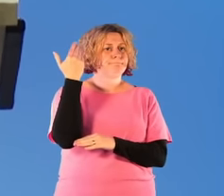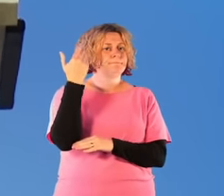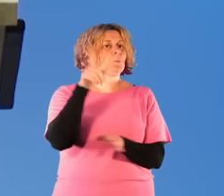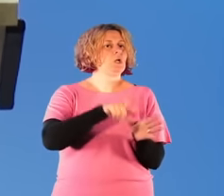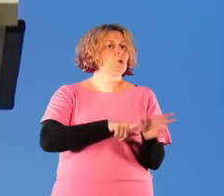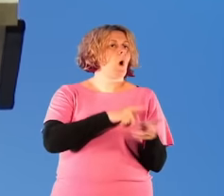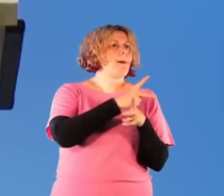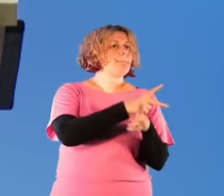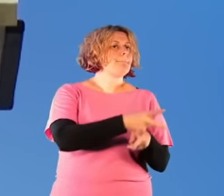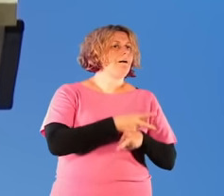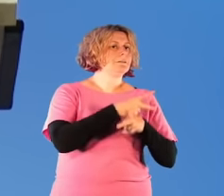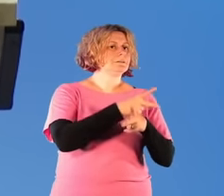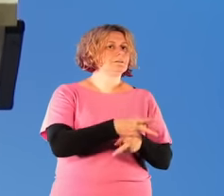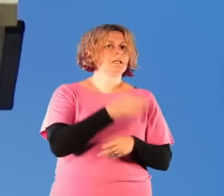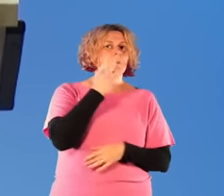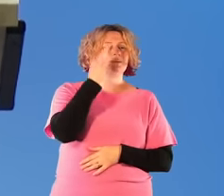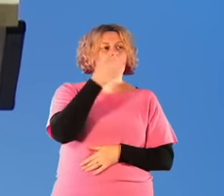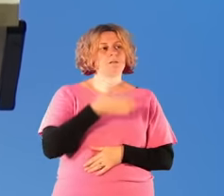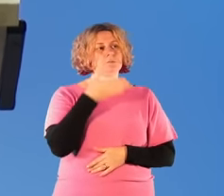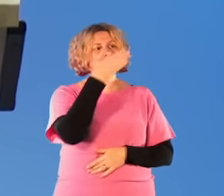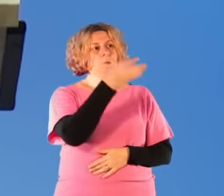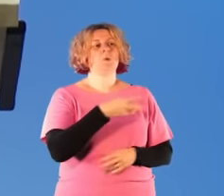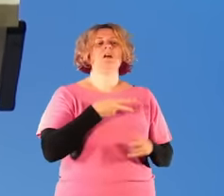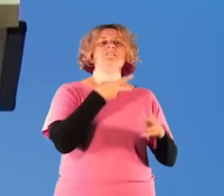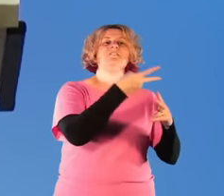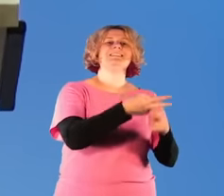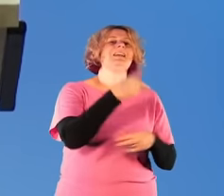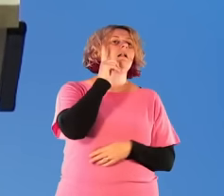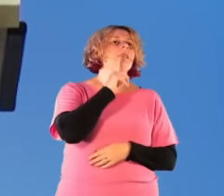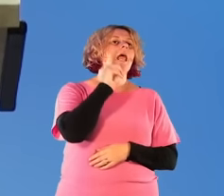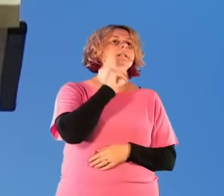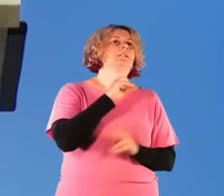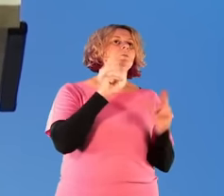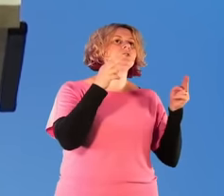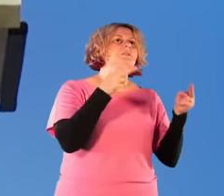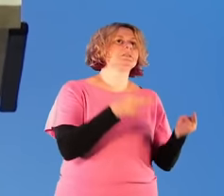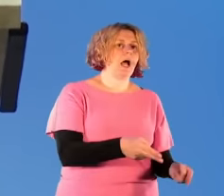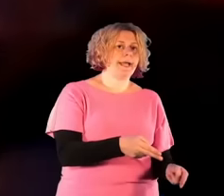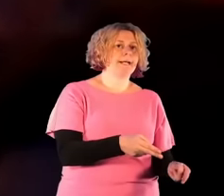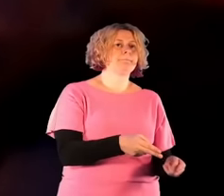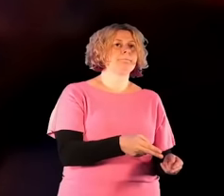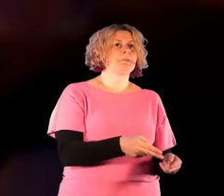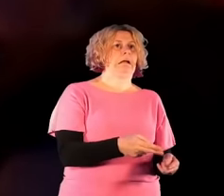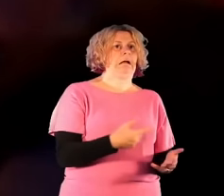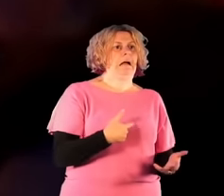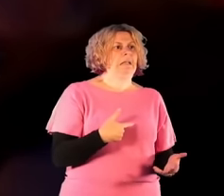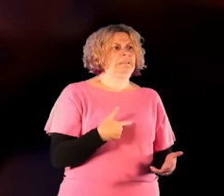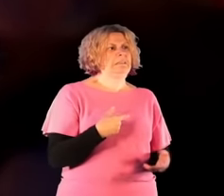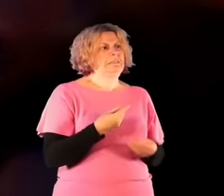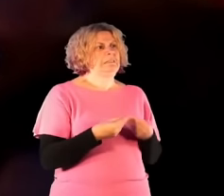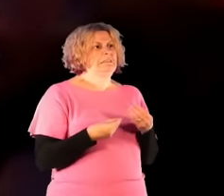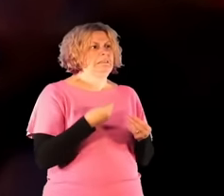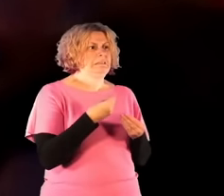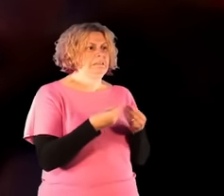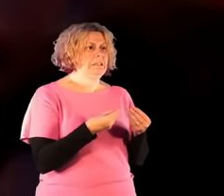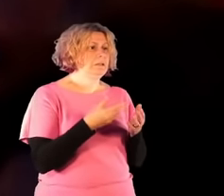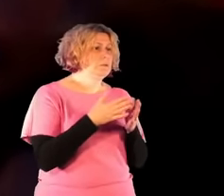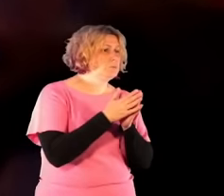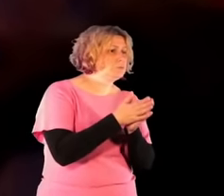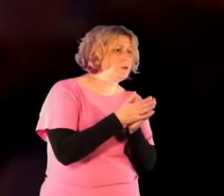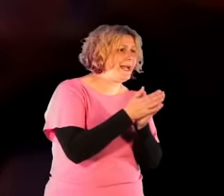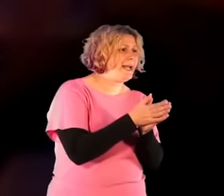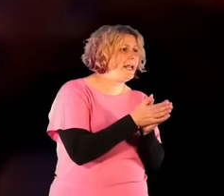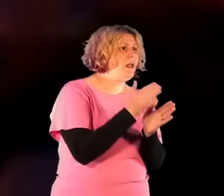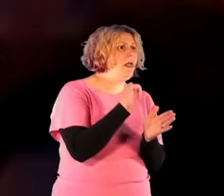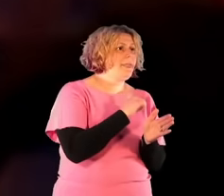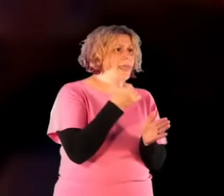he was asked to go and speak to a lady who was dying. And he said, I fumbled a few words and I prayed with her and I rose to leave.